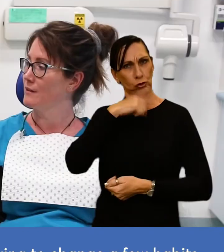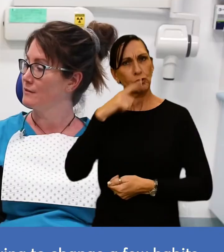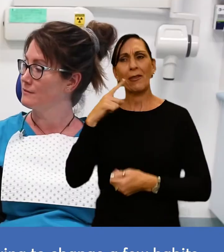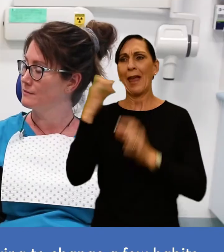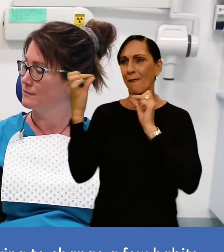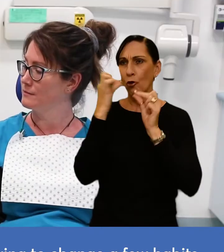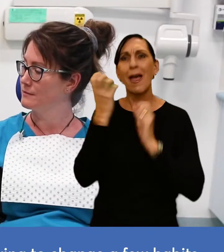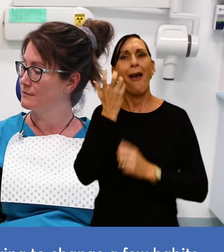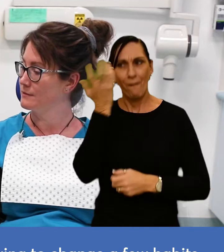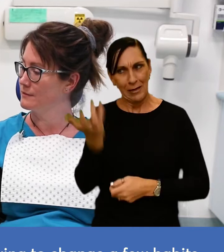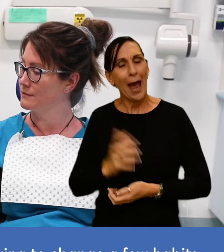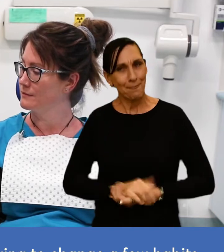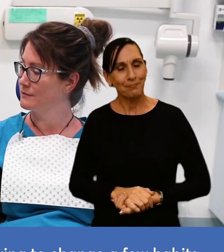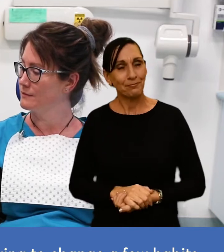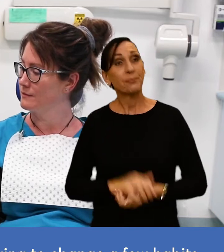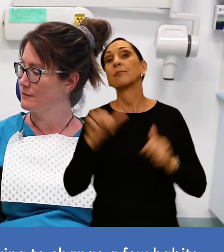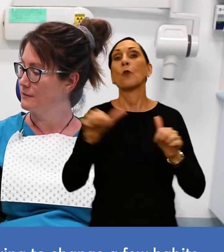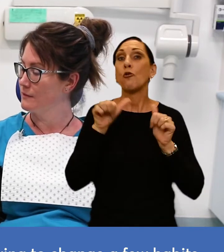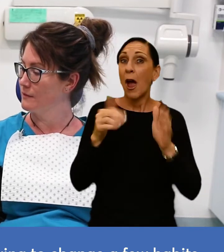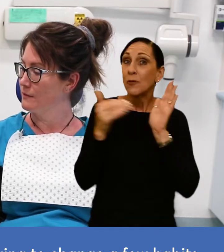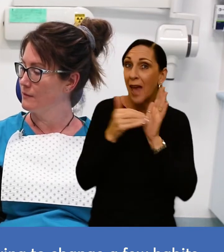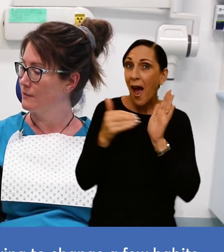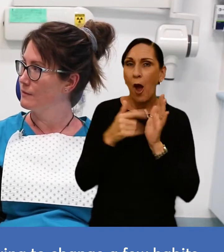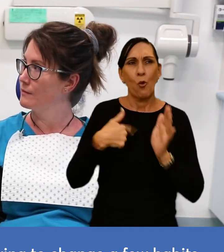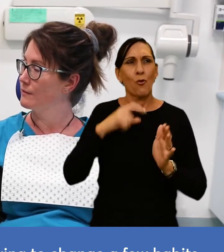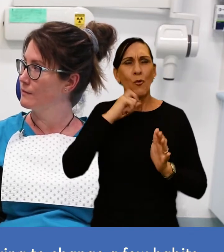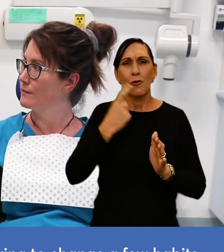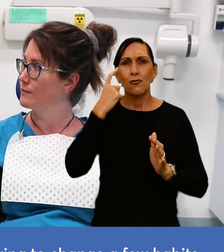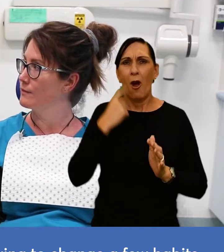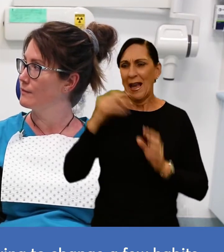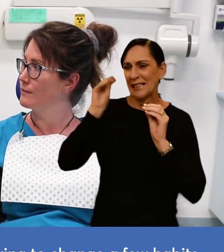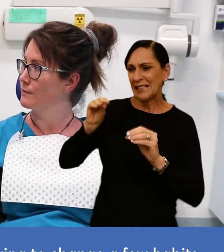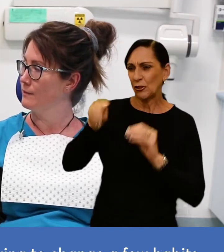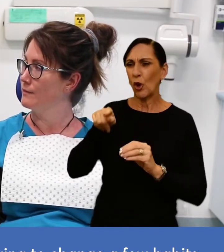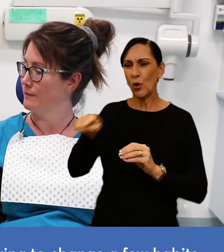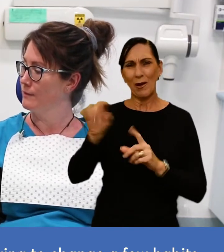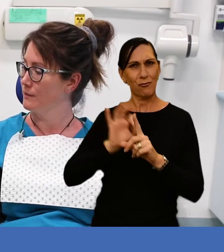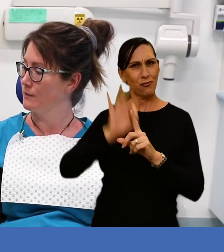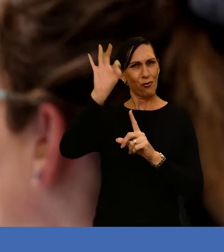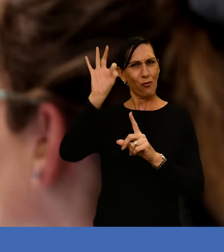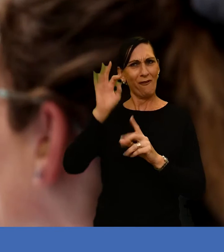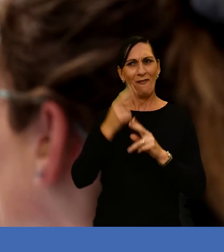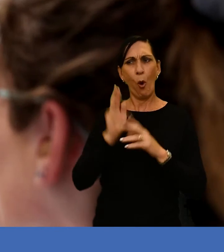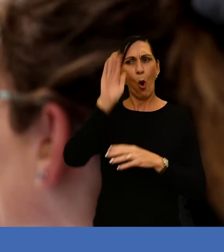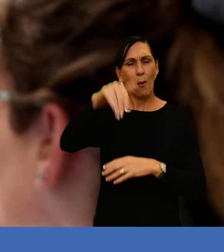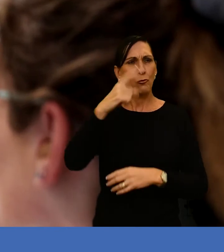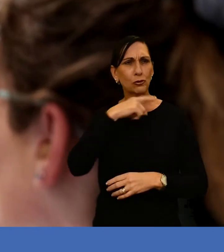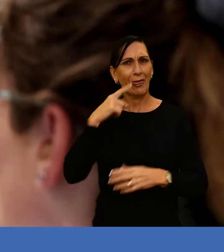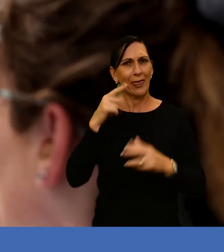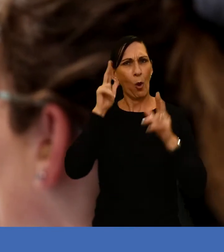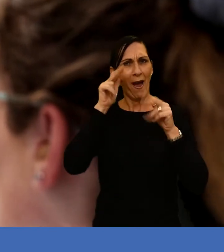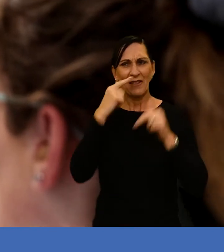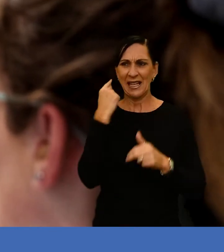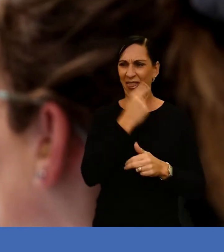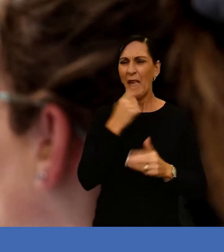day. So what we might do today is just start trying to change a few habits at home. So yeah, just give yourself a bit of